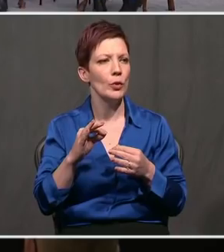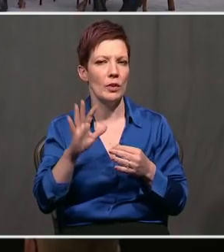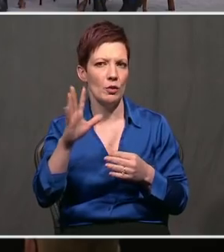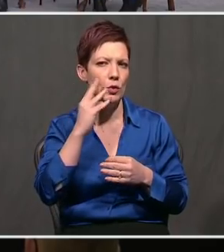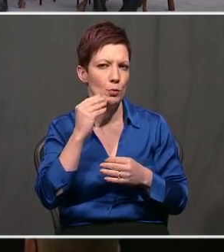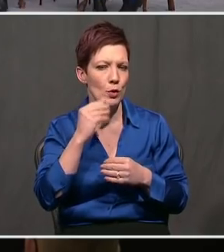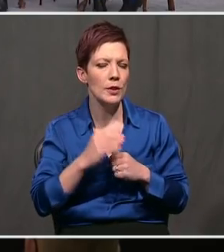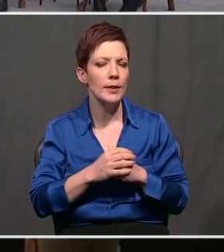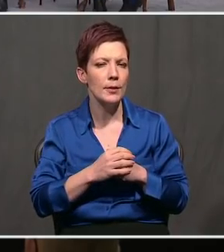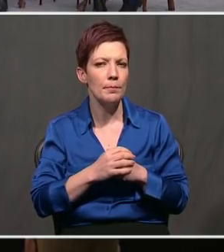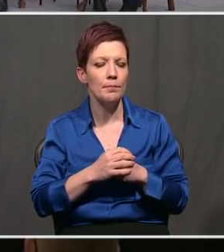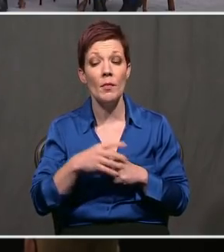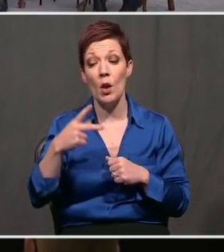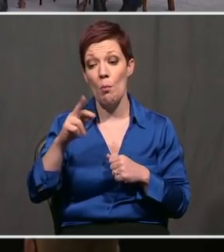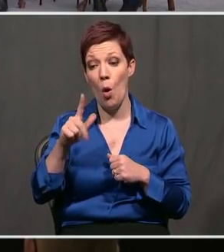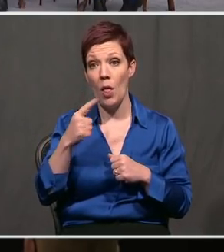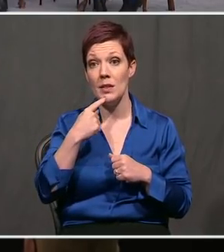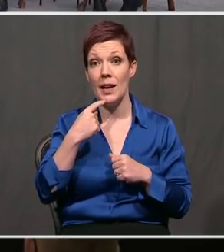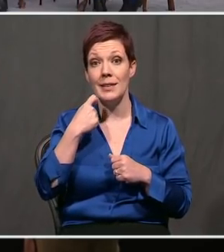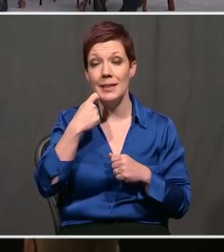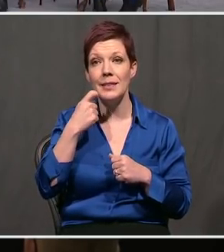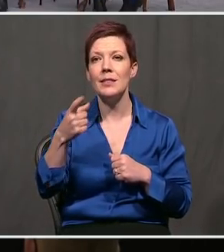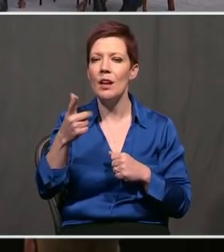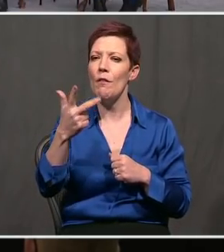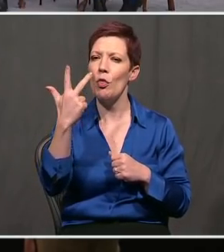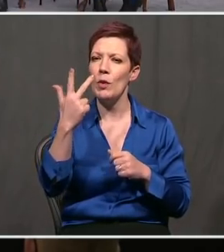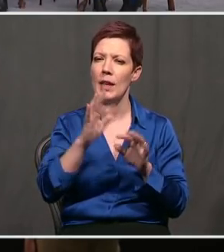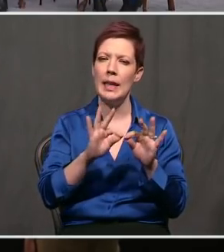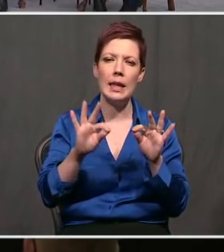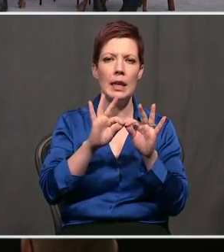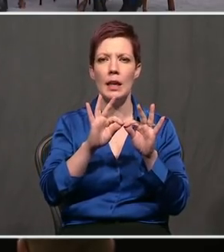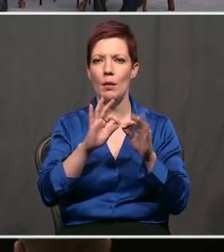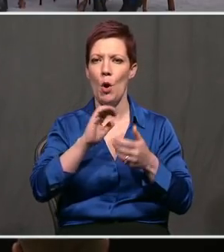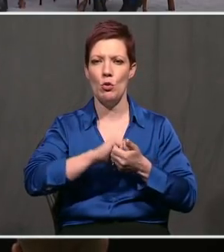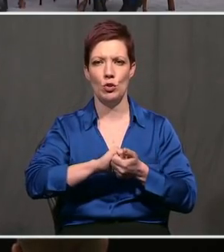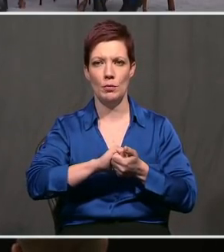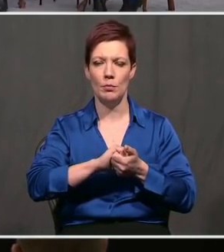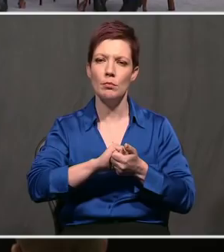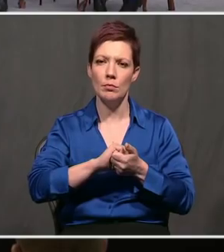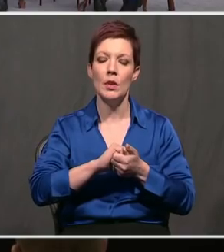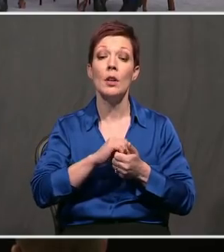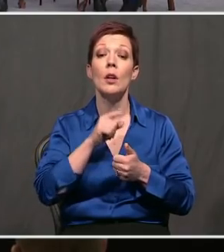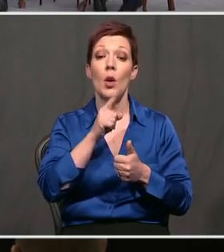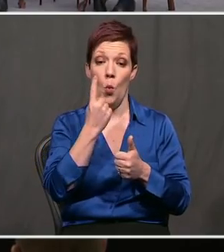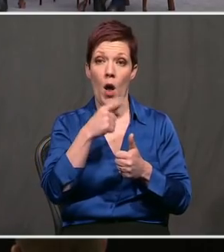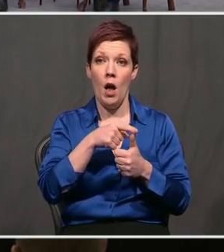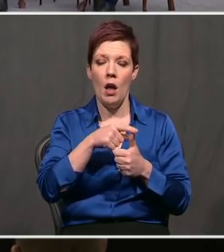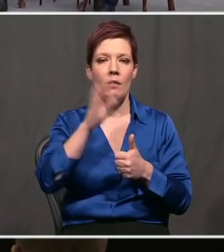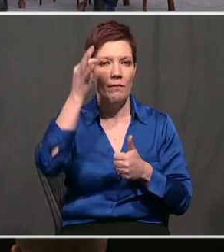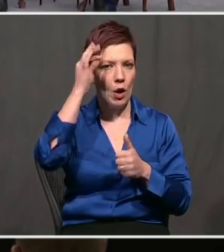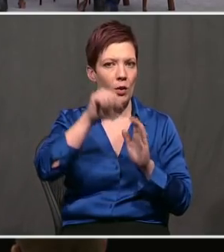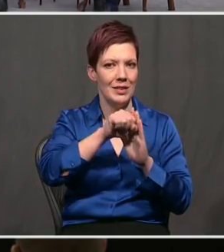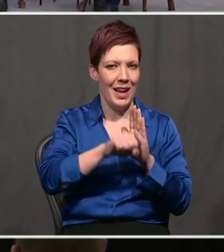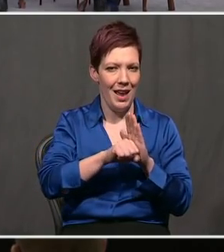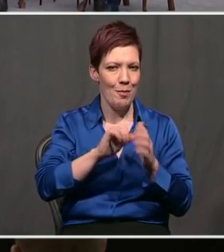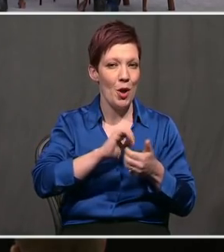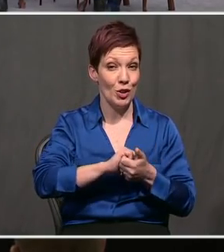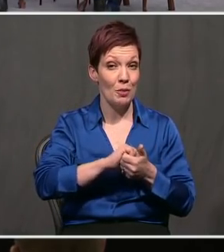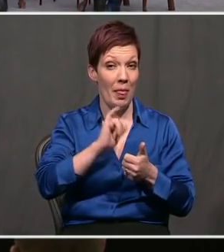the three key partnerships that are part of Operation Warp Speed, one of them is the federal-state partnership.